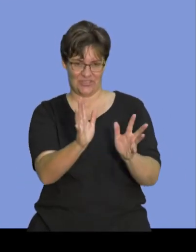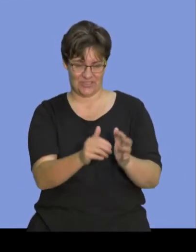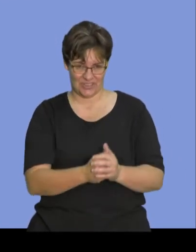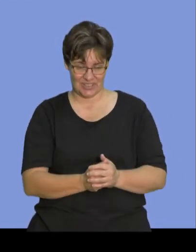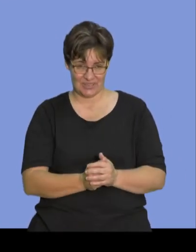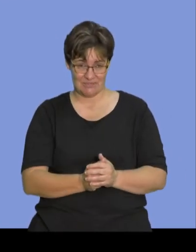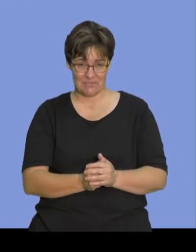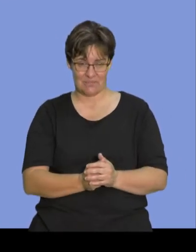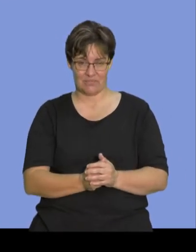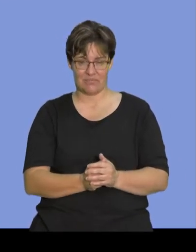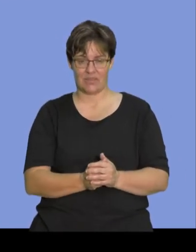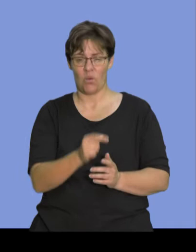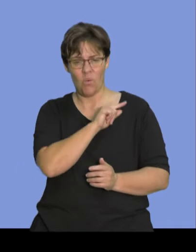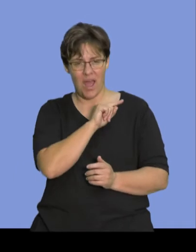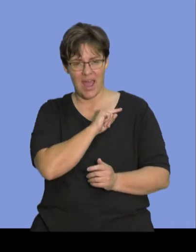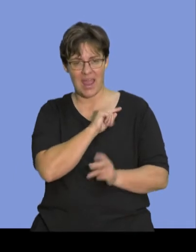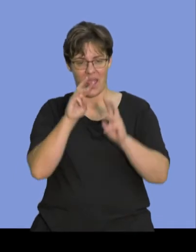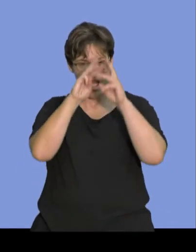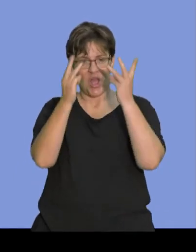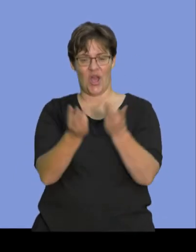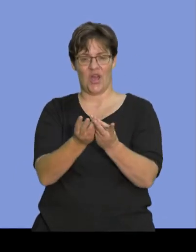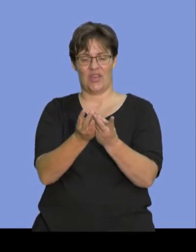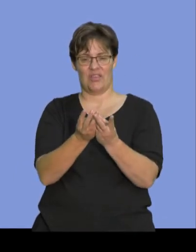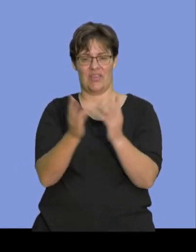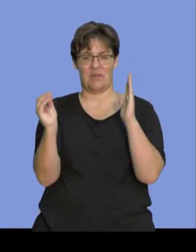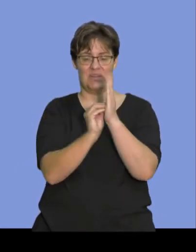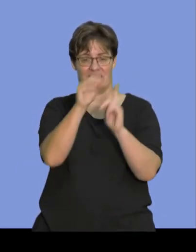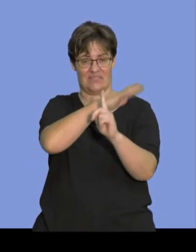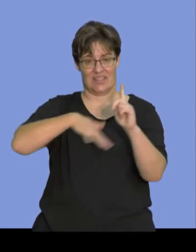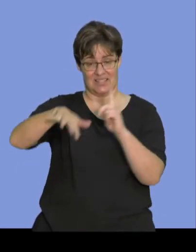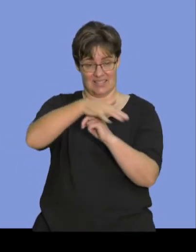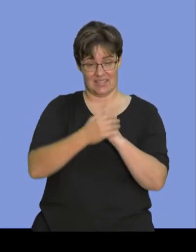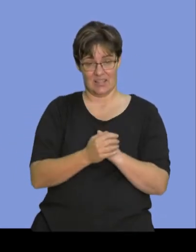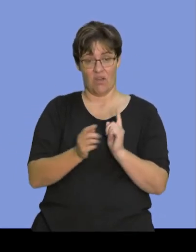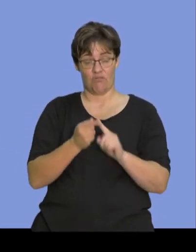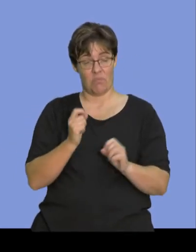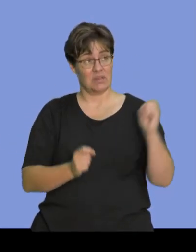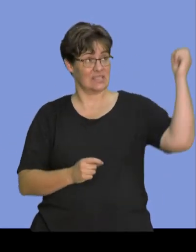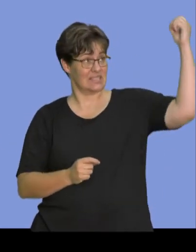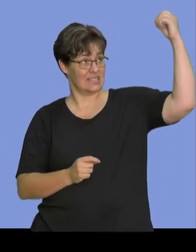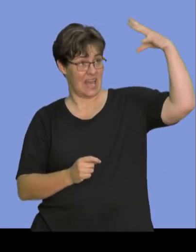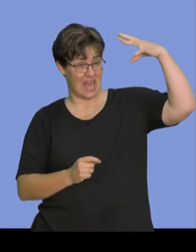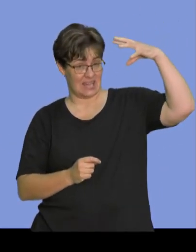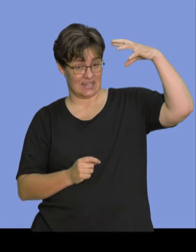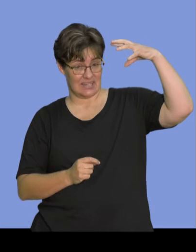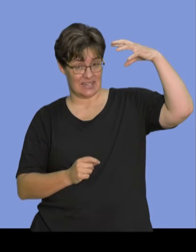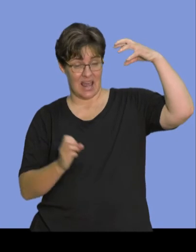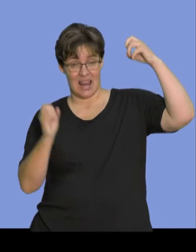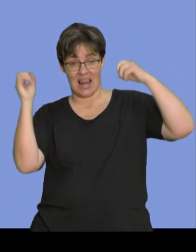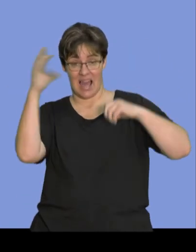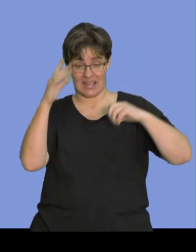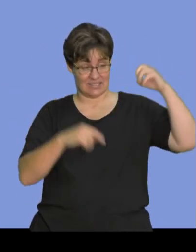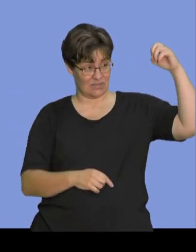is just an observation, which is a result of the Earth's magnetic field. When light from the sun